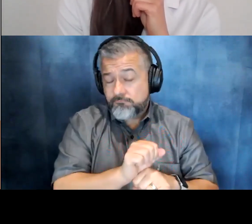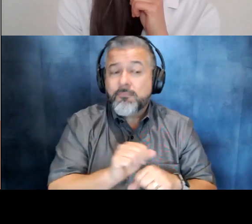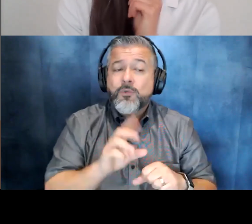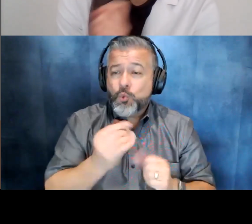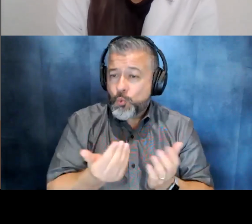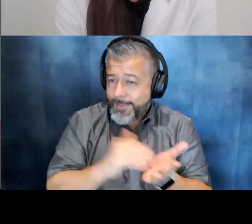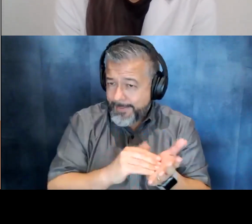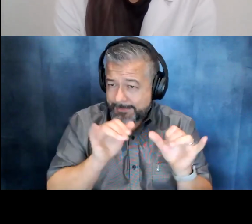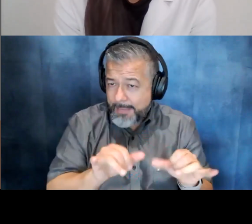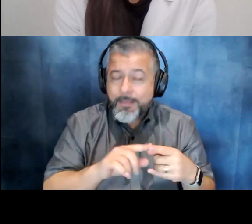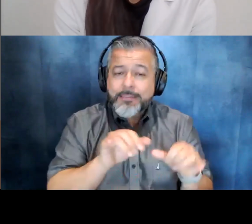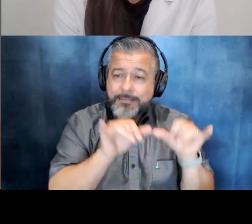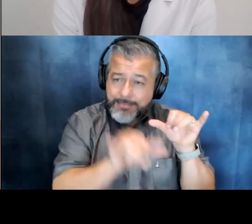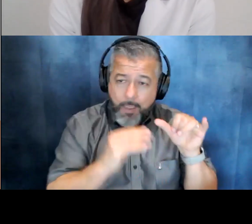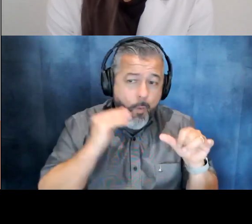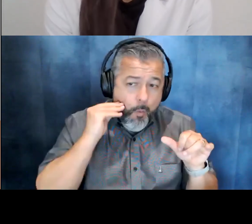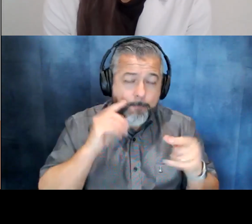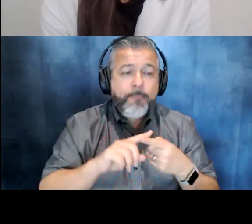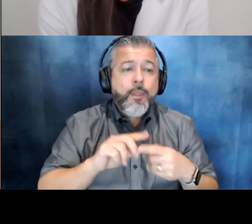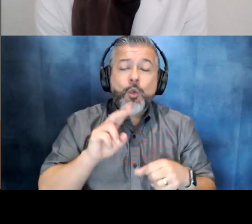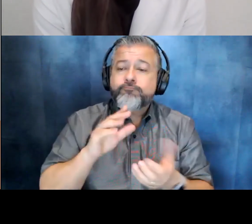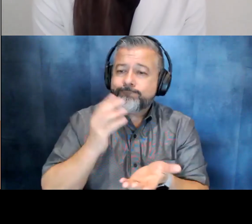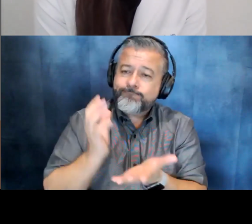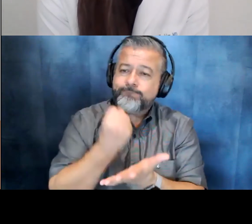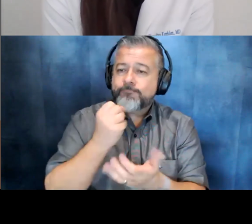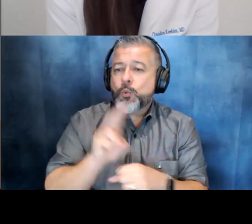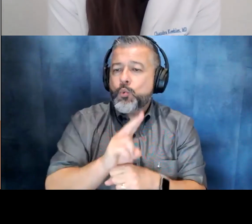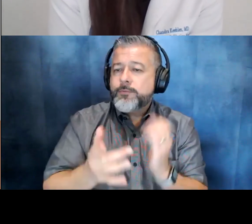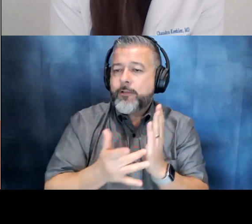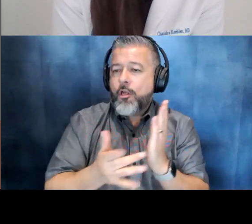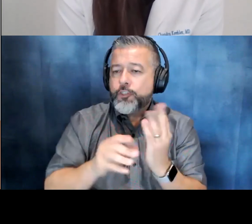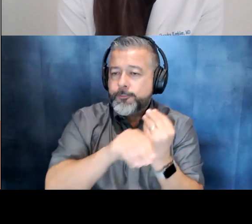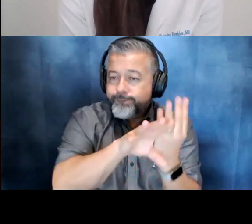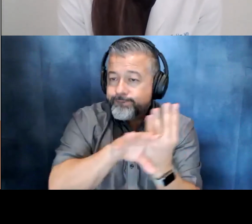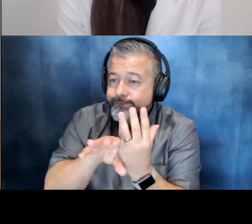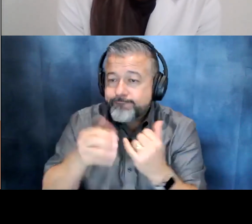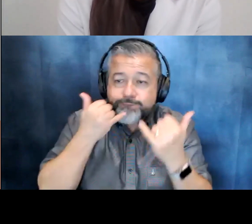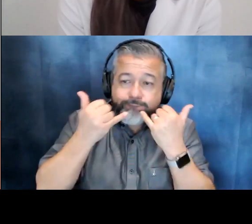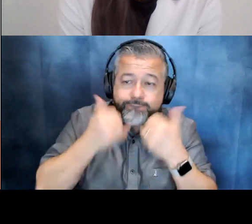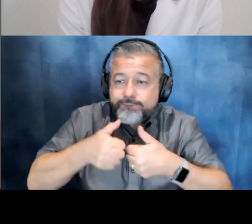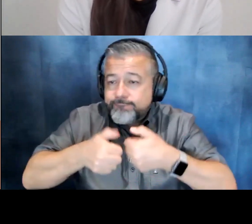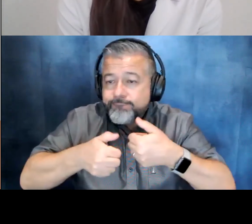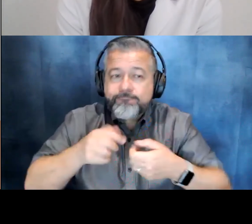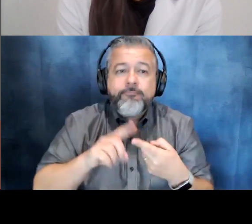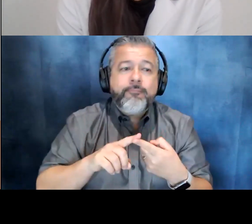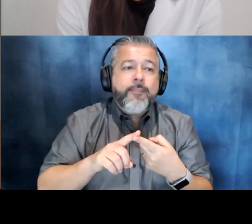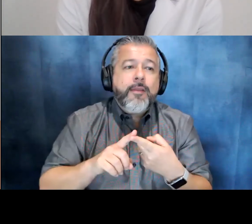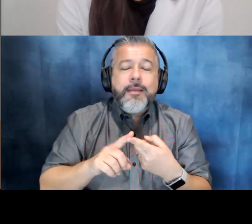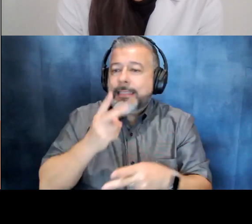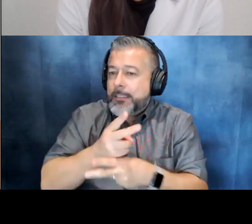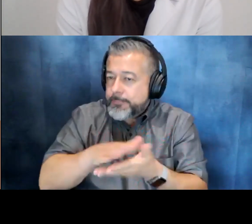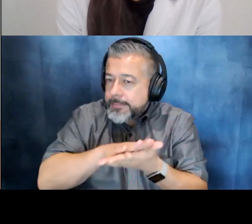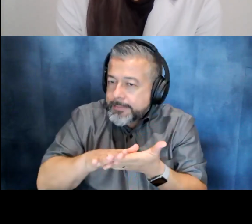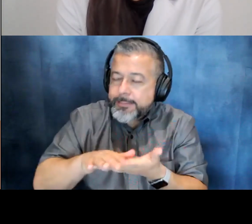using technology, hand washing, mask wearing, all that good stuff as keys to